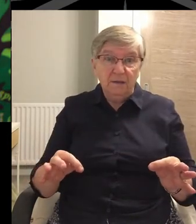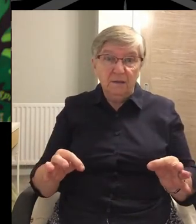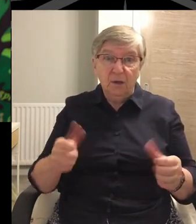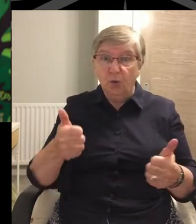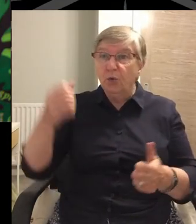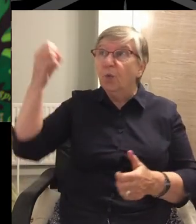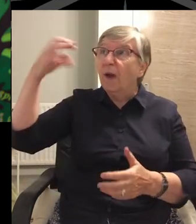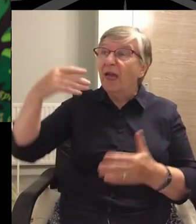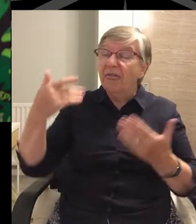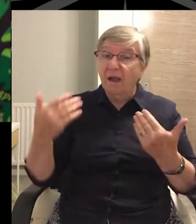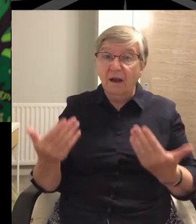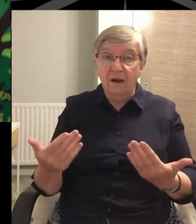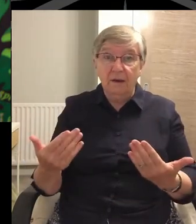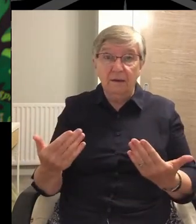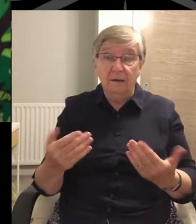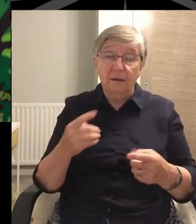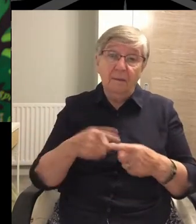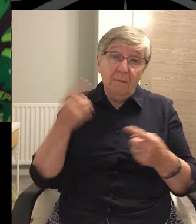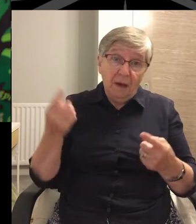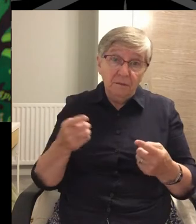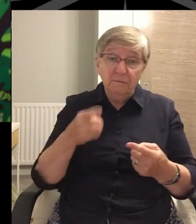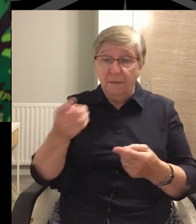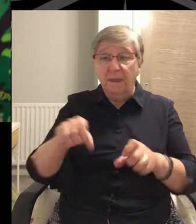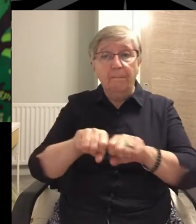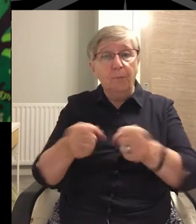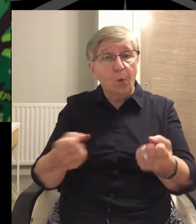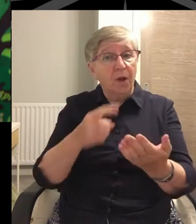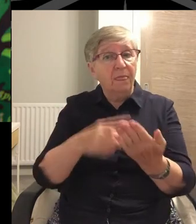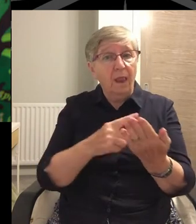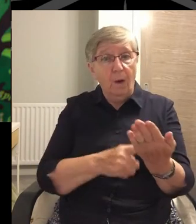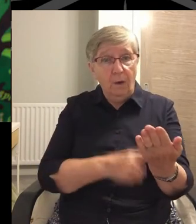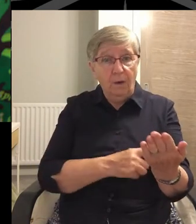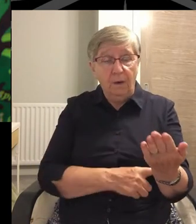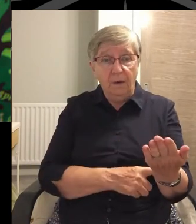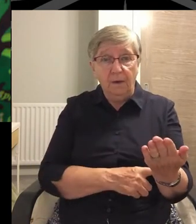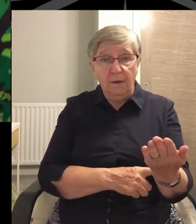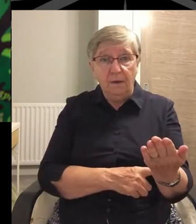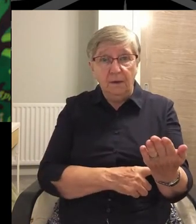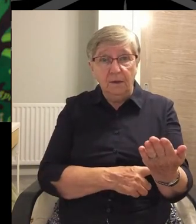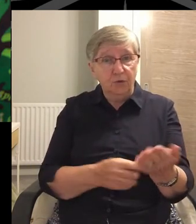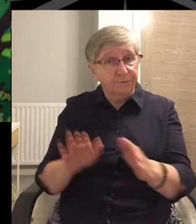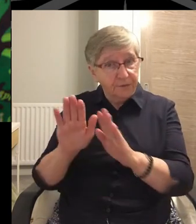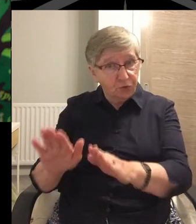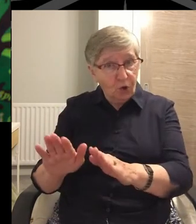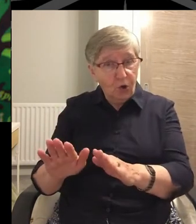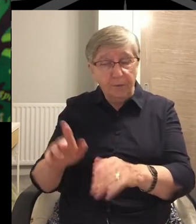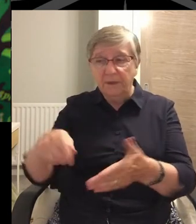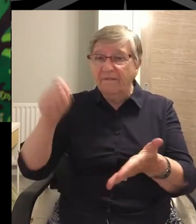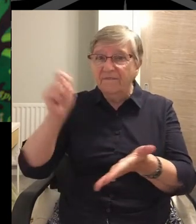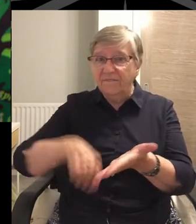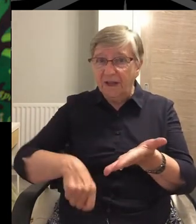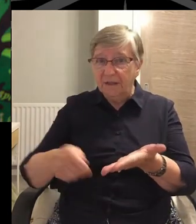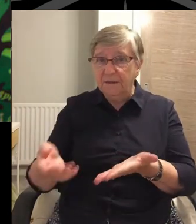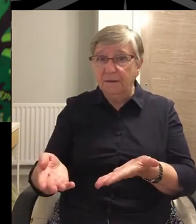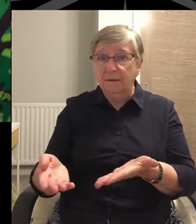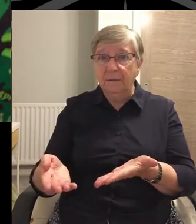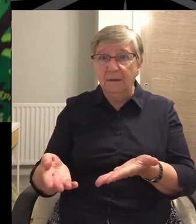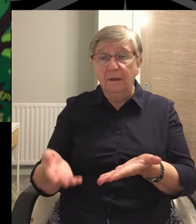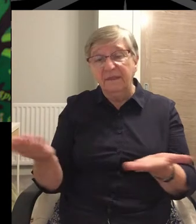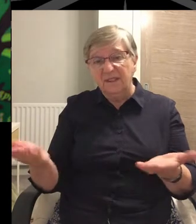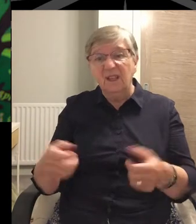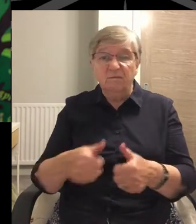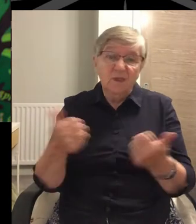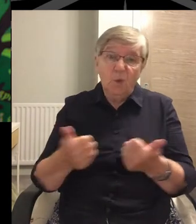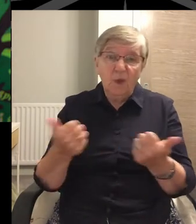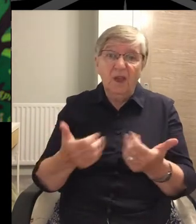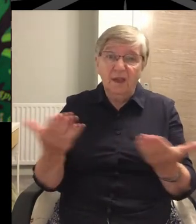the conditions were good. But nevertheless, they've broken the law, they are stopped, they get fined, and we say,